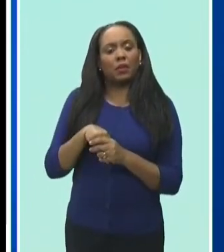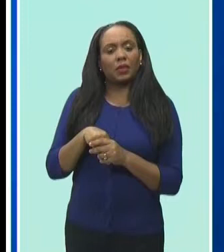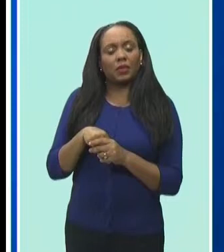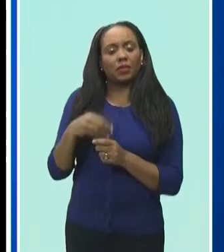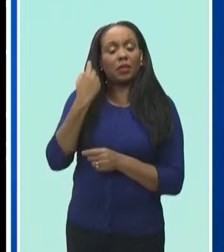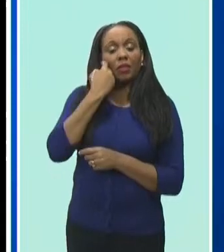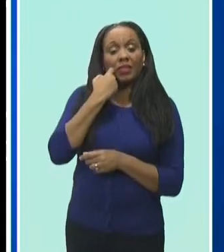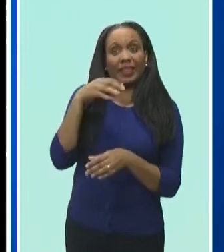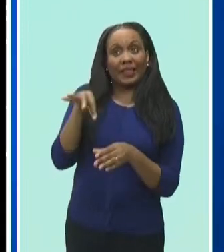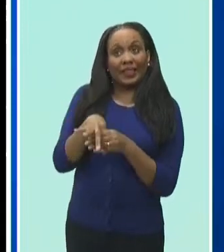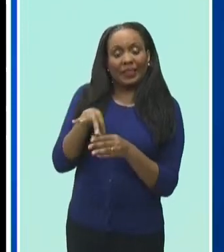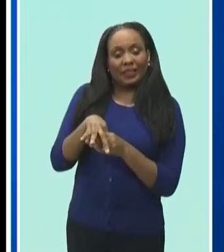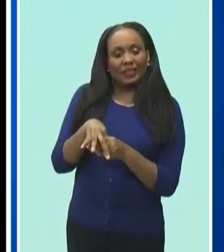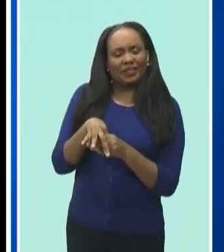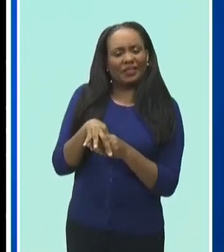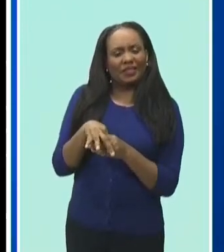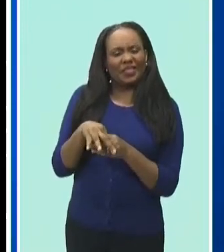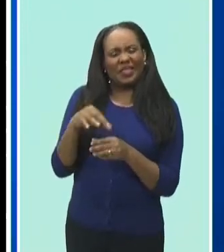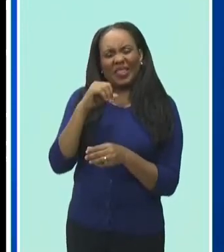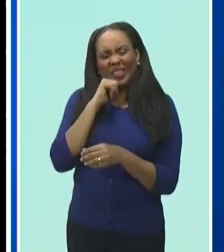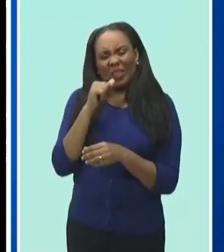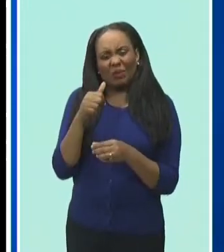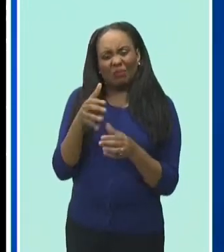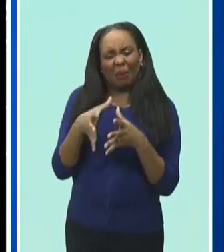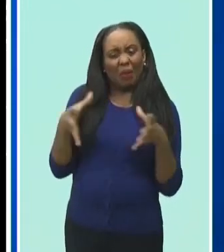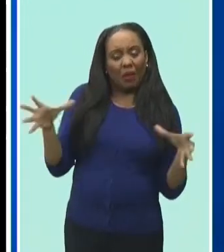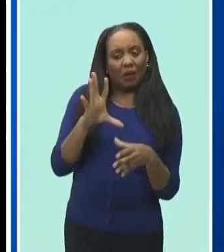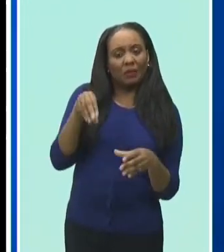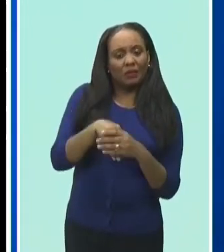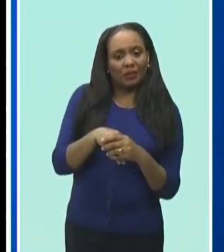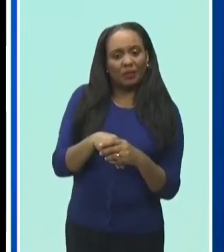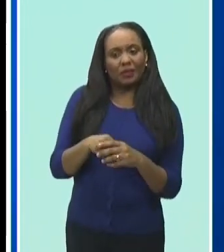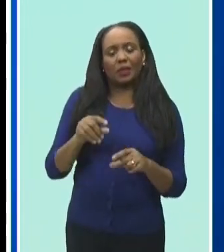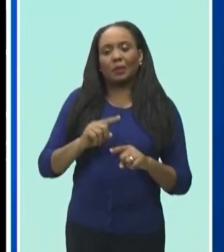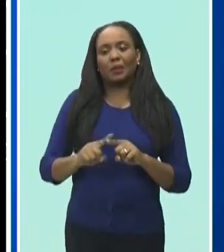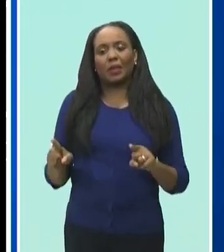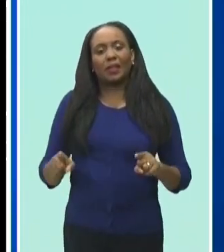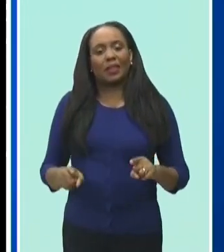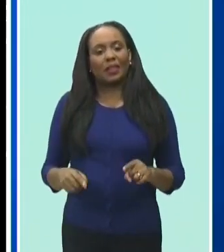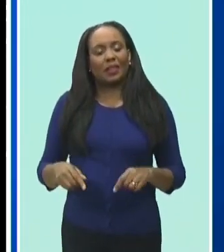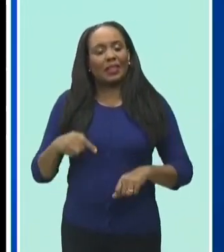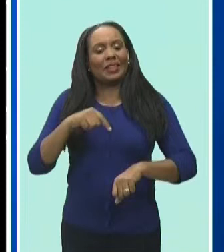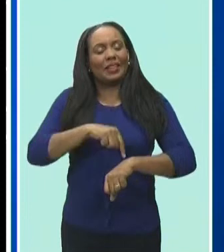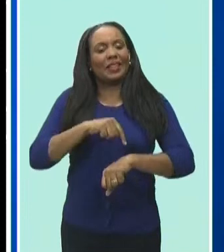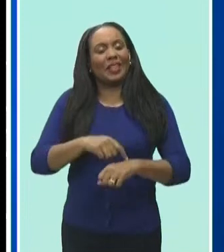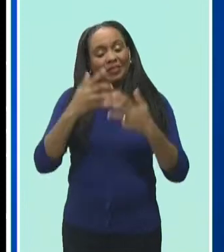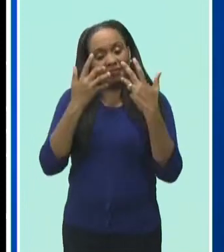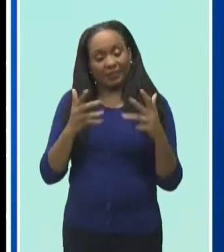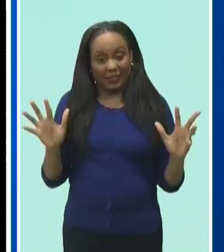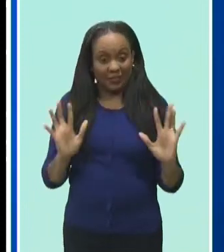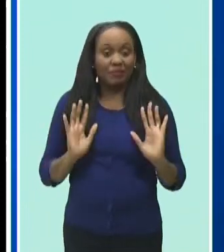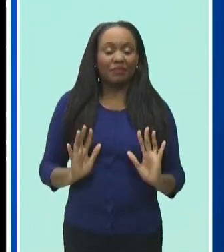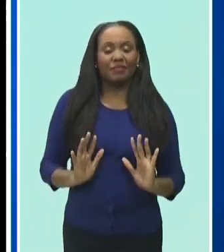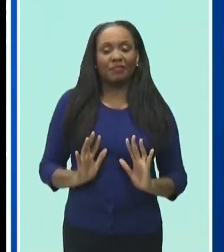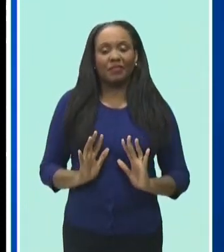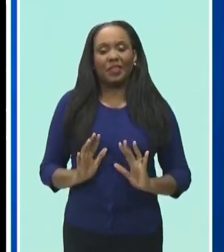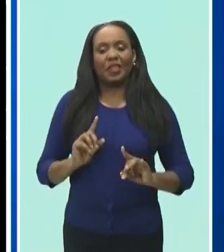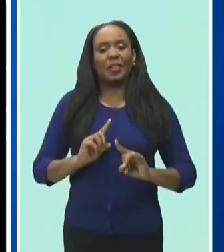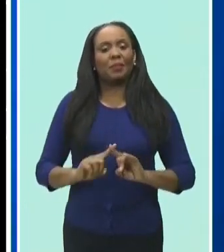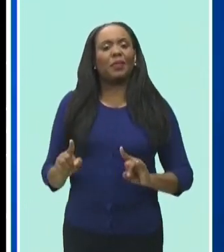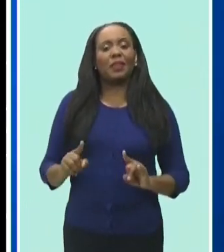campaign in a minimal way, but nonetheless involved. So I think it's the end of an era. And definitely he leaves a legacy